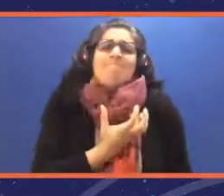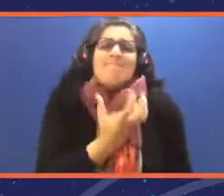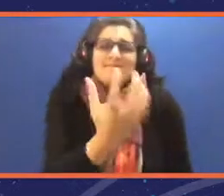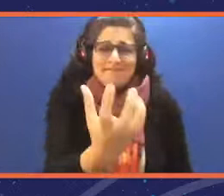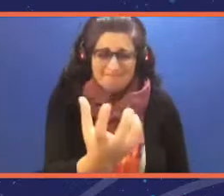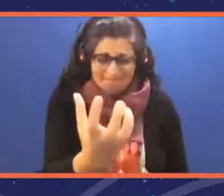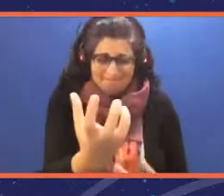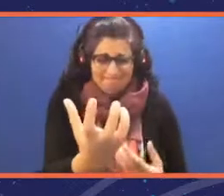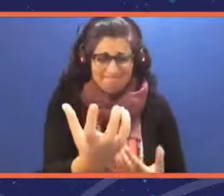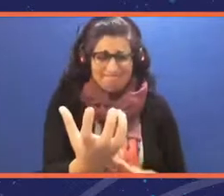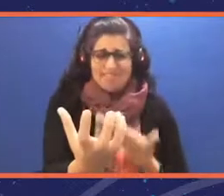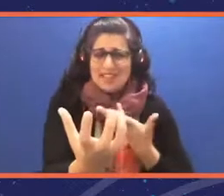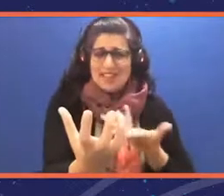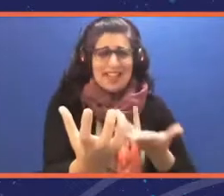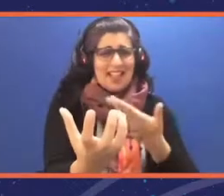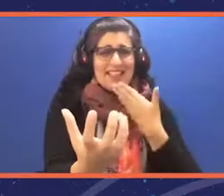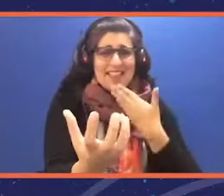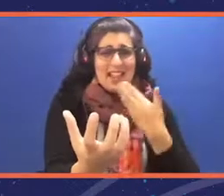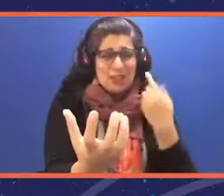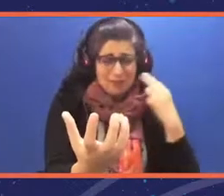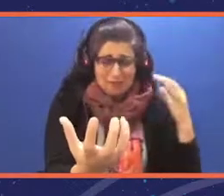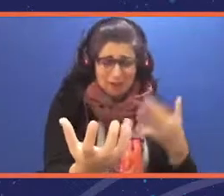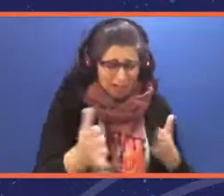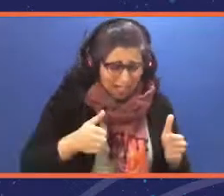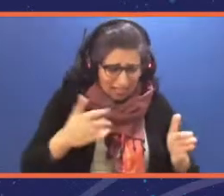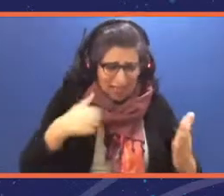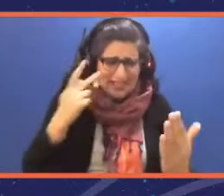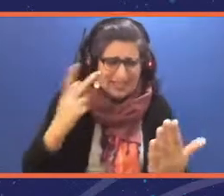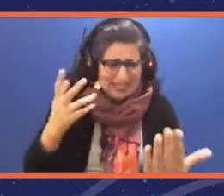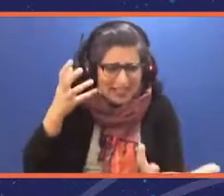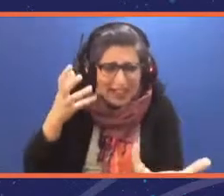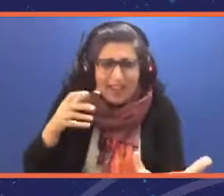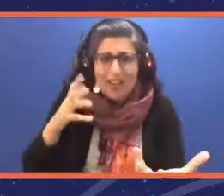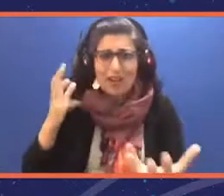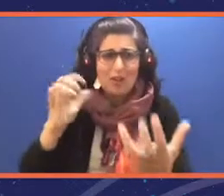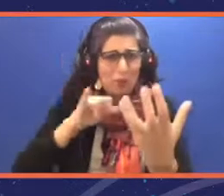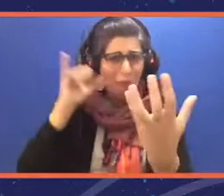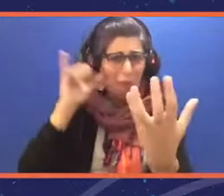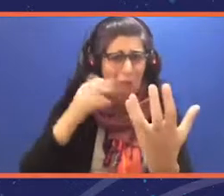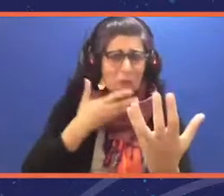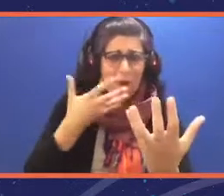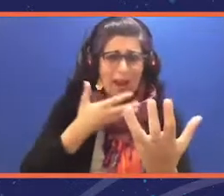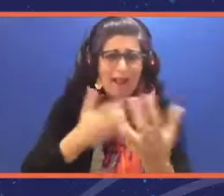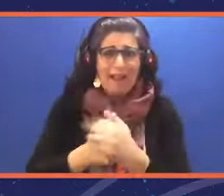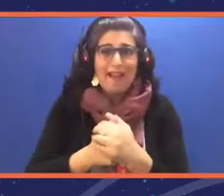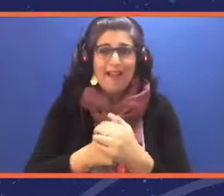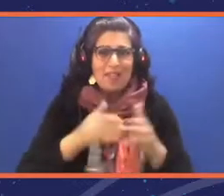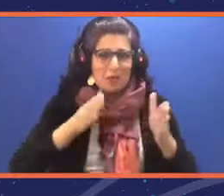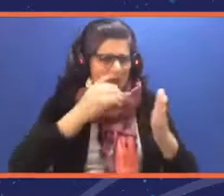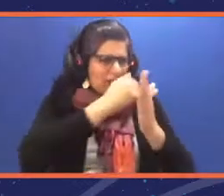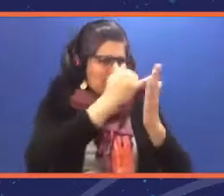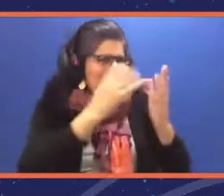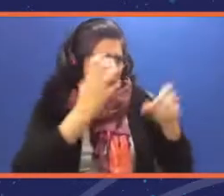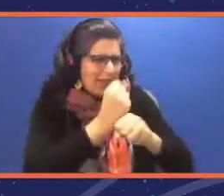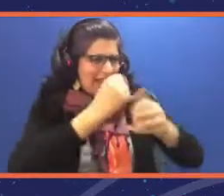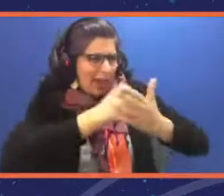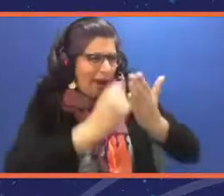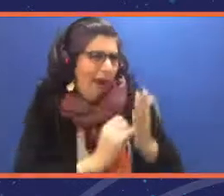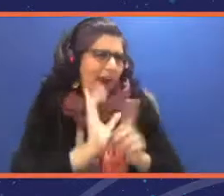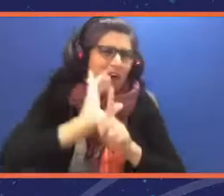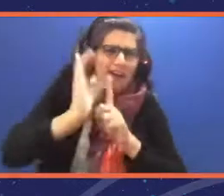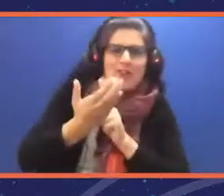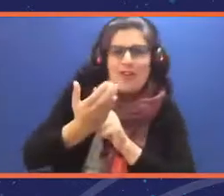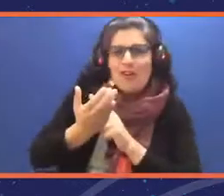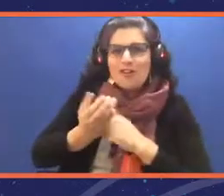Thank you for giving a glimpse into that, into this powerful way that you're arting and culturing and inspiring these movements for liberation